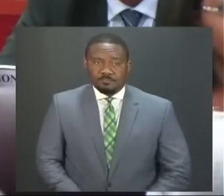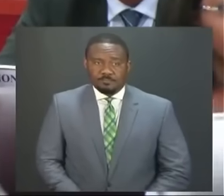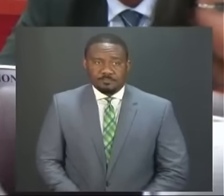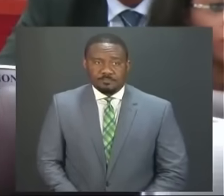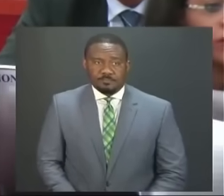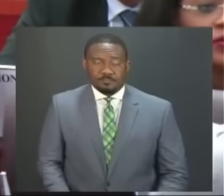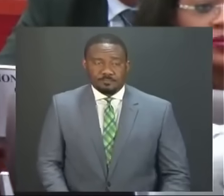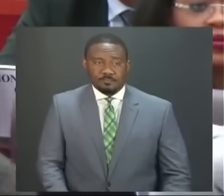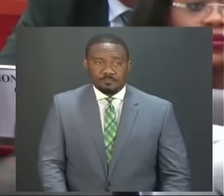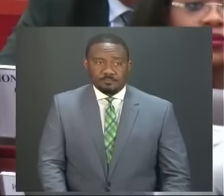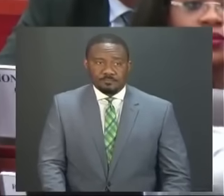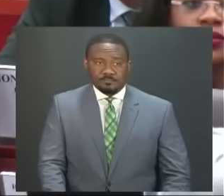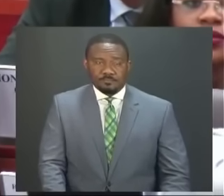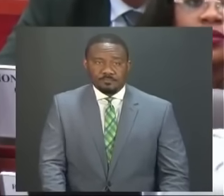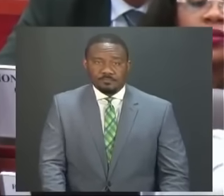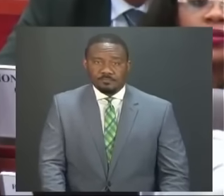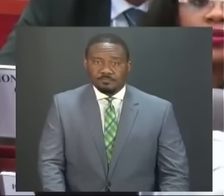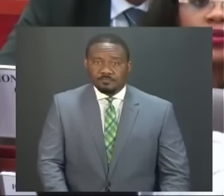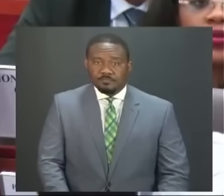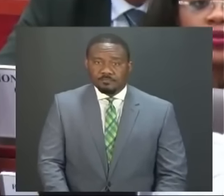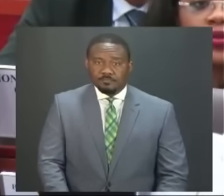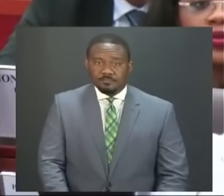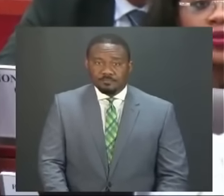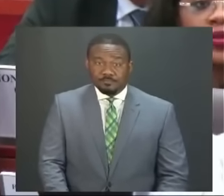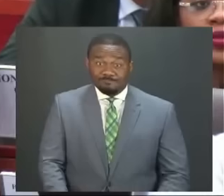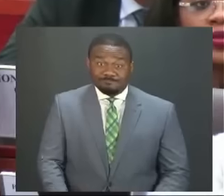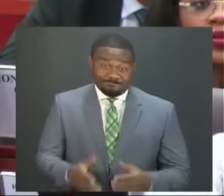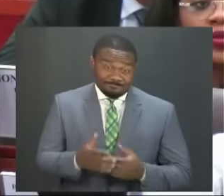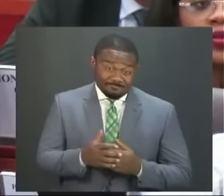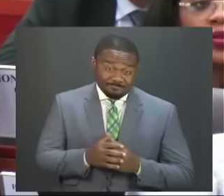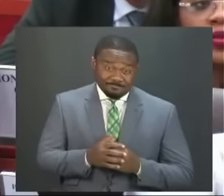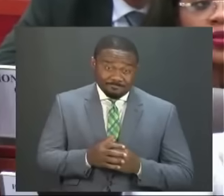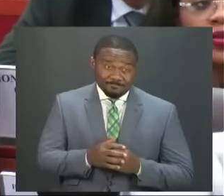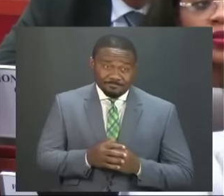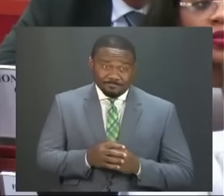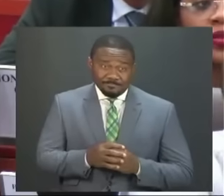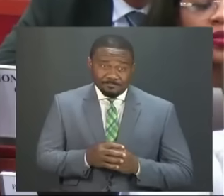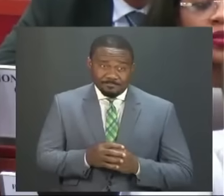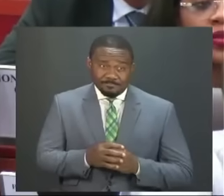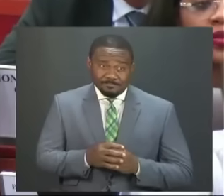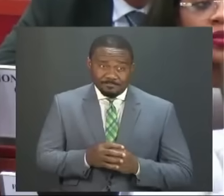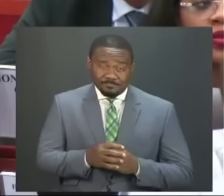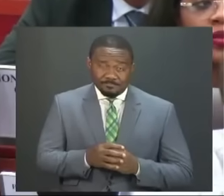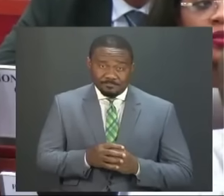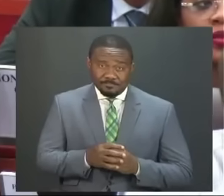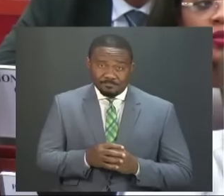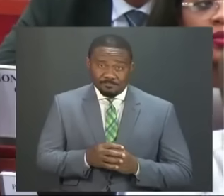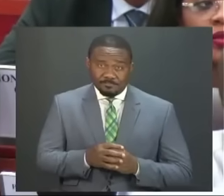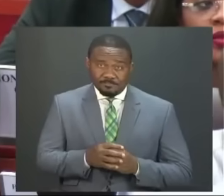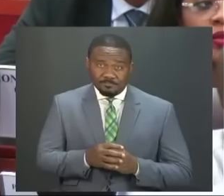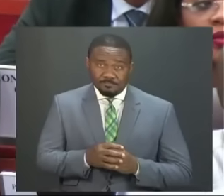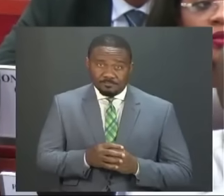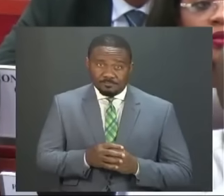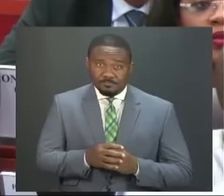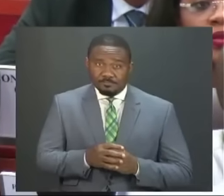Mr. Speaker, at least. Won't you sit down? Hey, won't you sit down? Sit